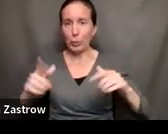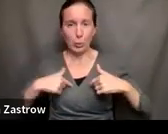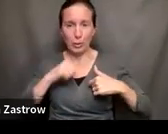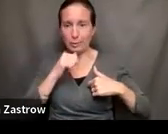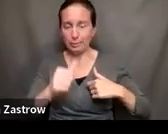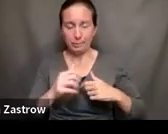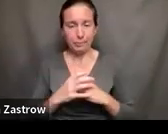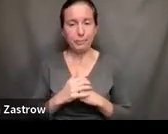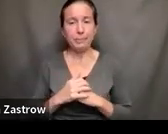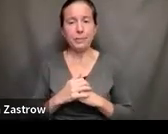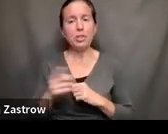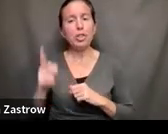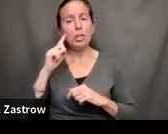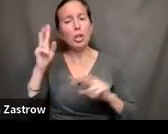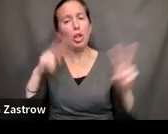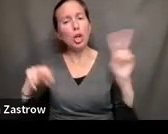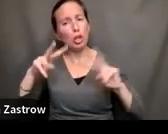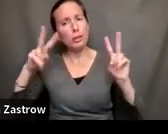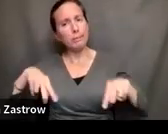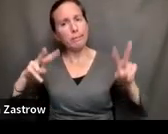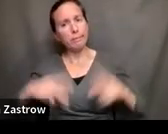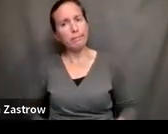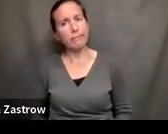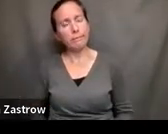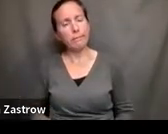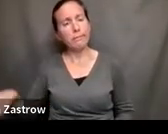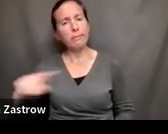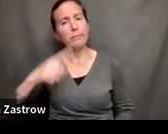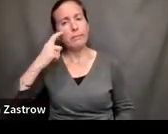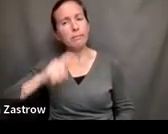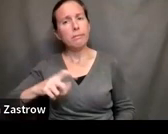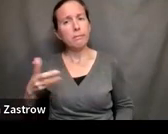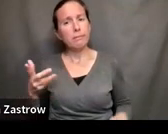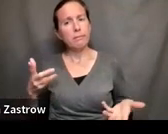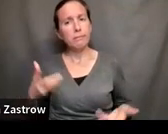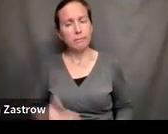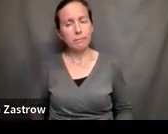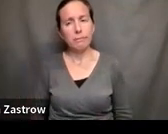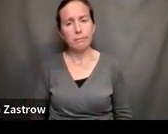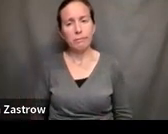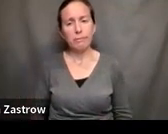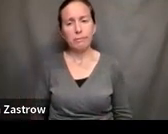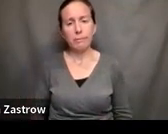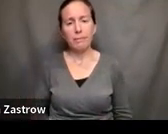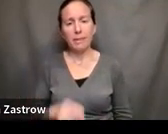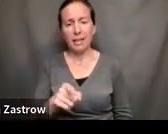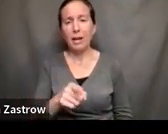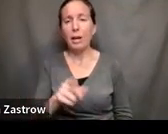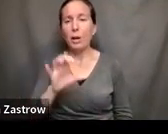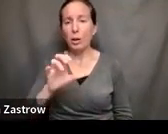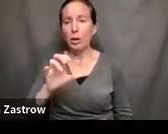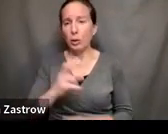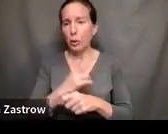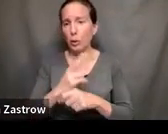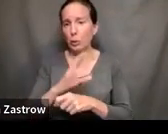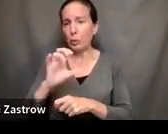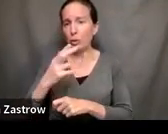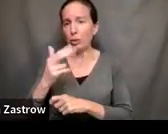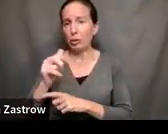and maybe tell me one thing you see. If everybody can put one thing in the chat box that you see